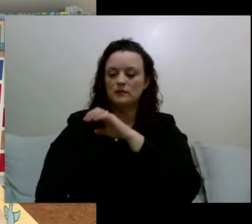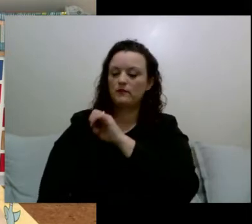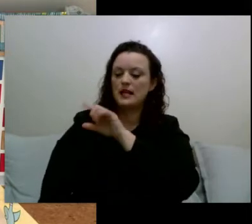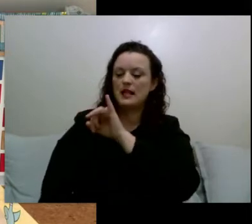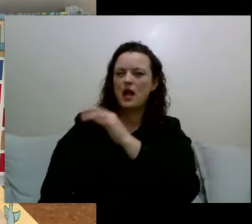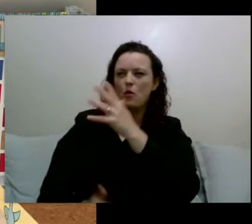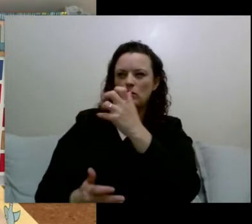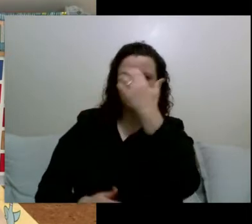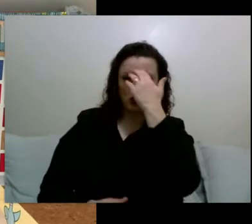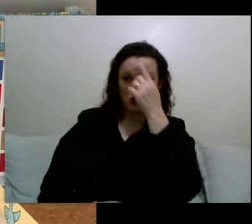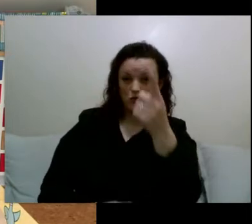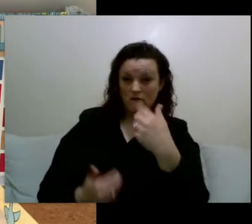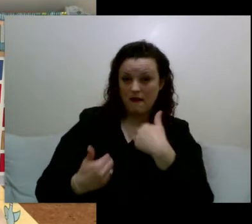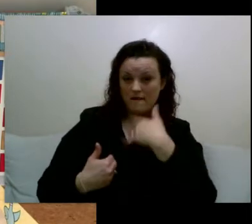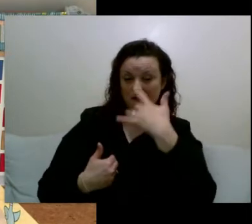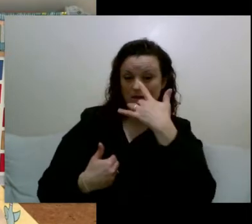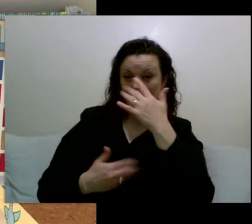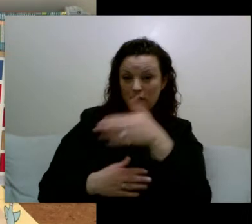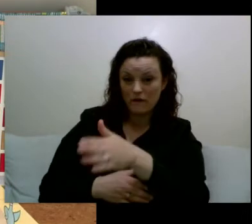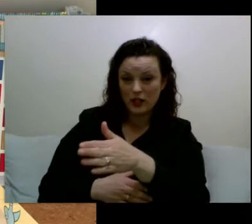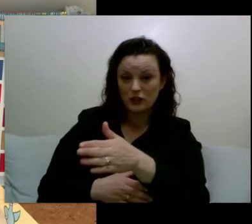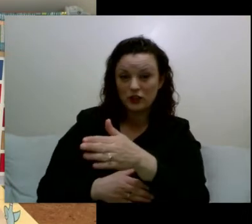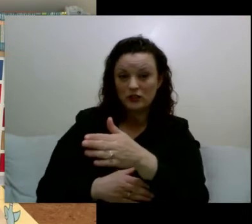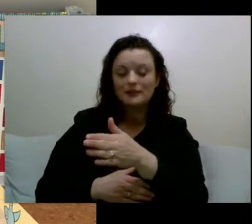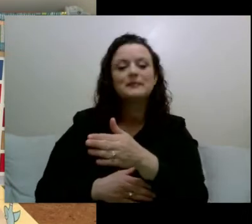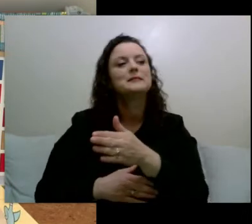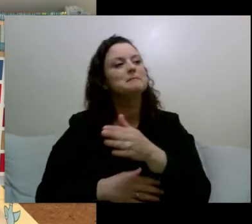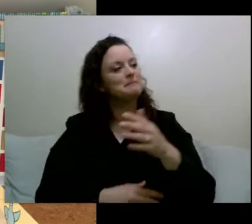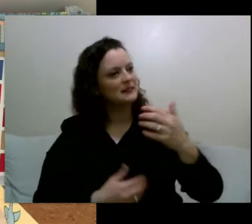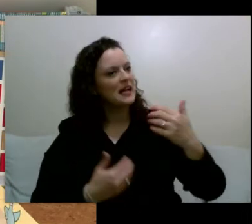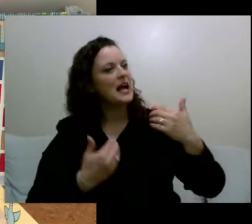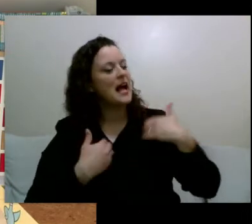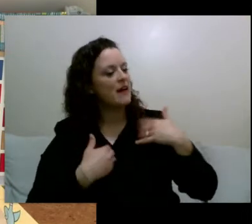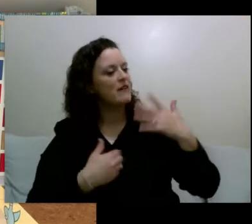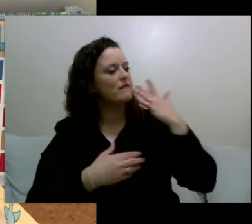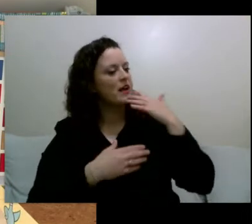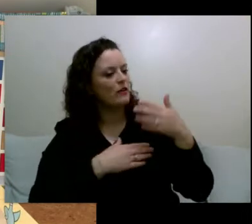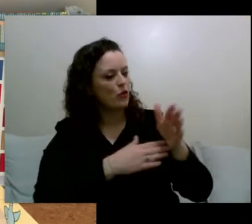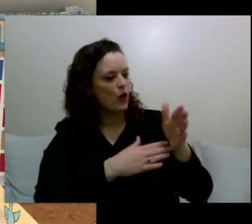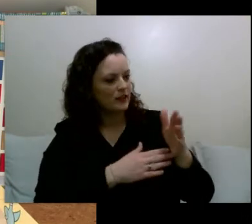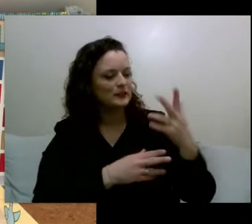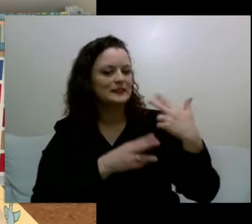Okay. Eli, I do have a favorite fish. His name is Roberto.